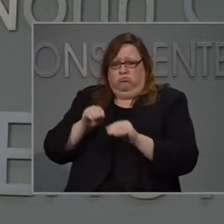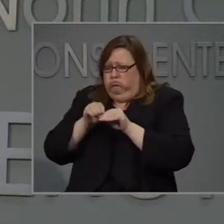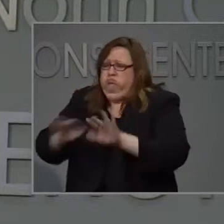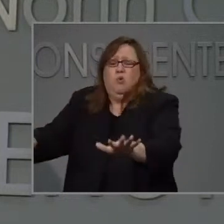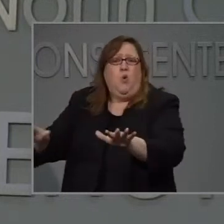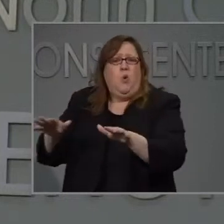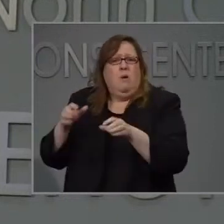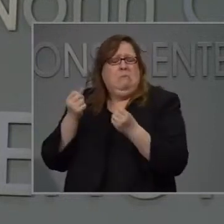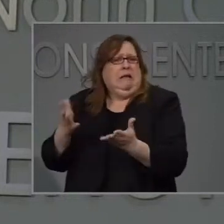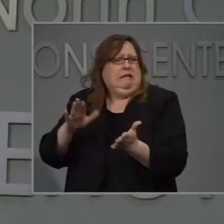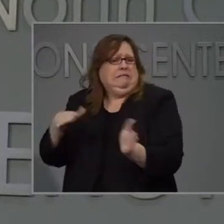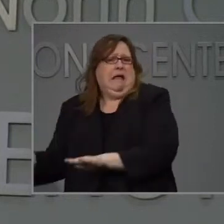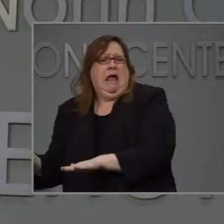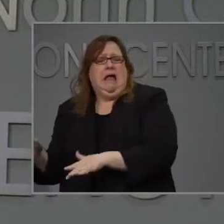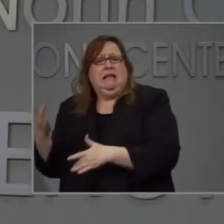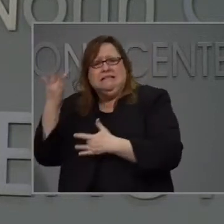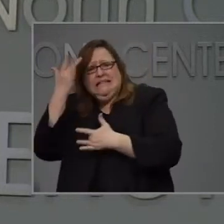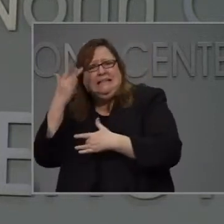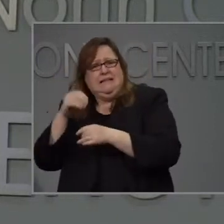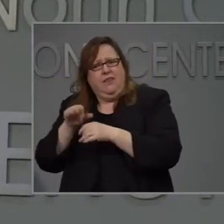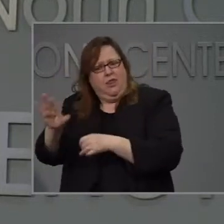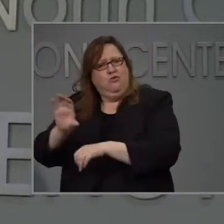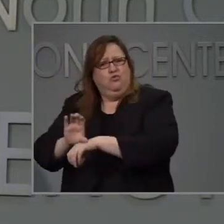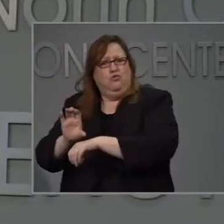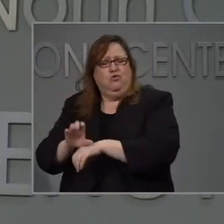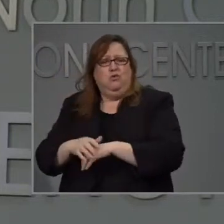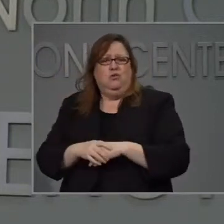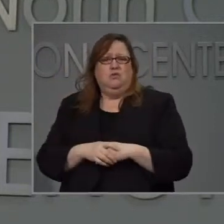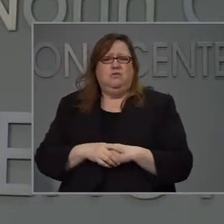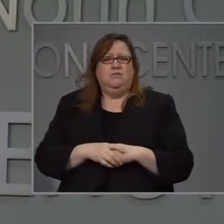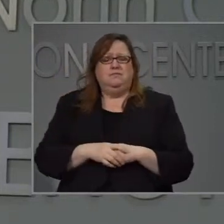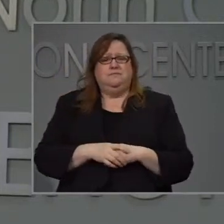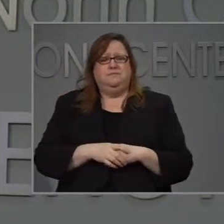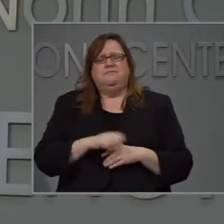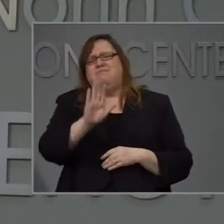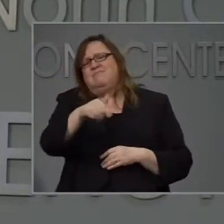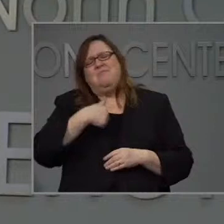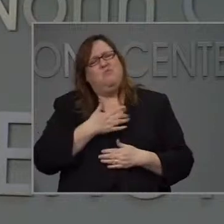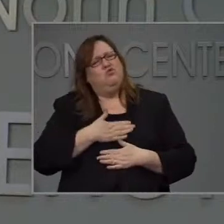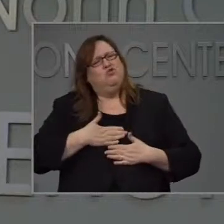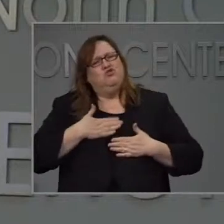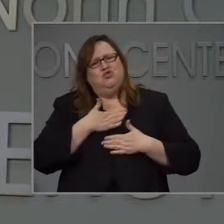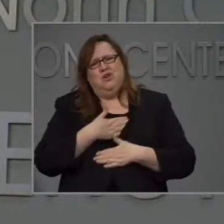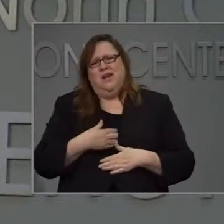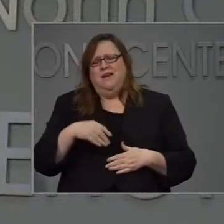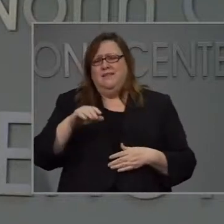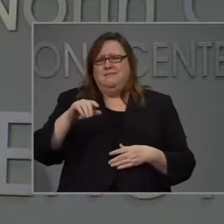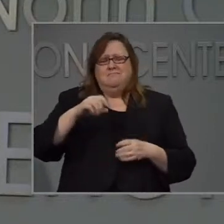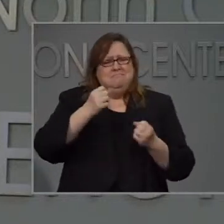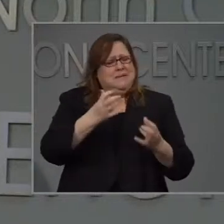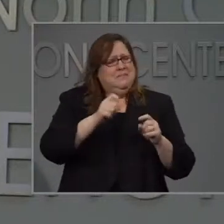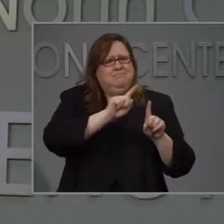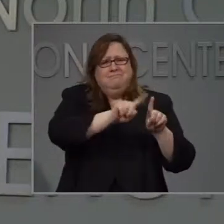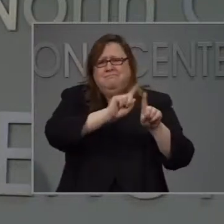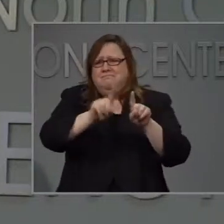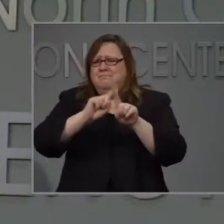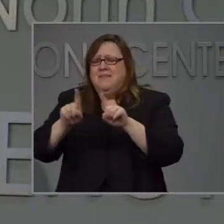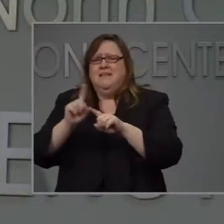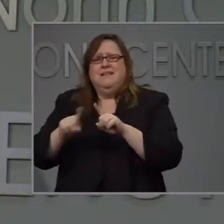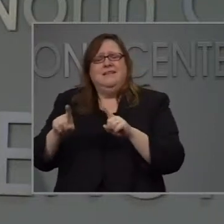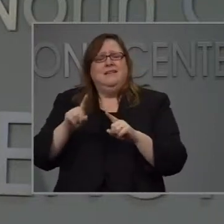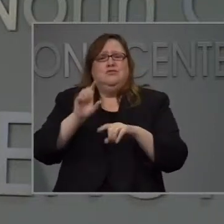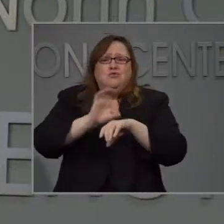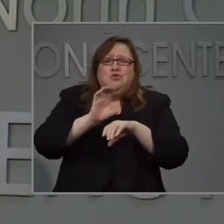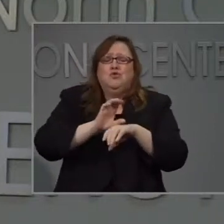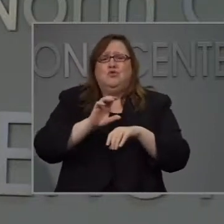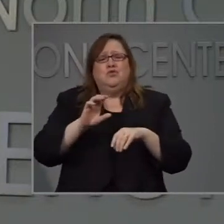virus. And I really appreciate the many houses of worship that have transitioned to doing outdoor